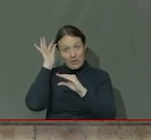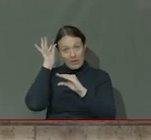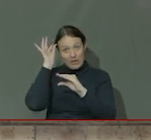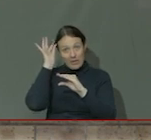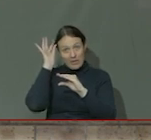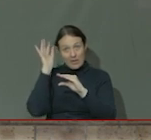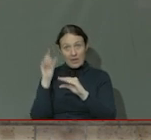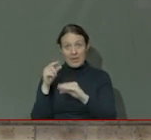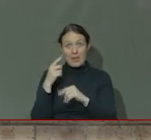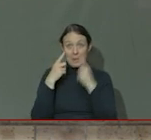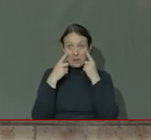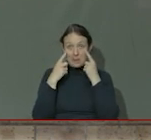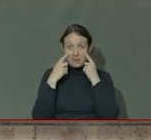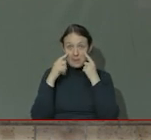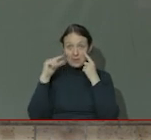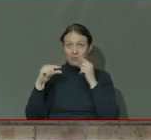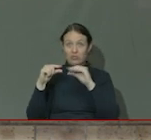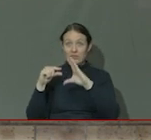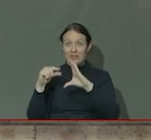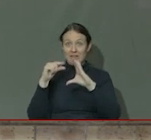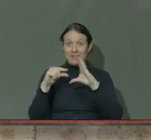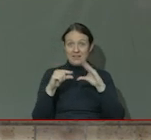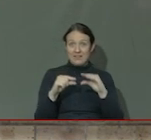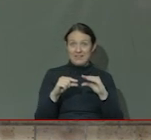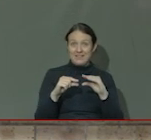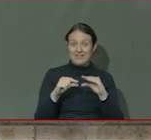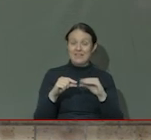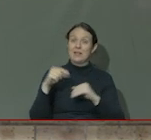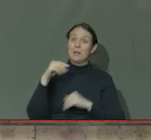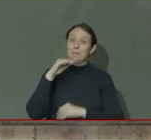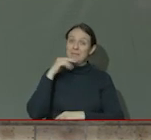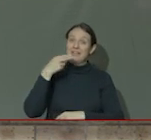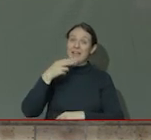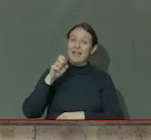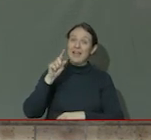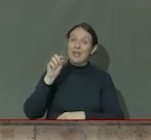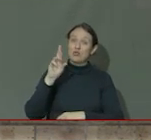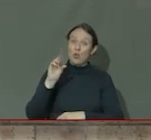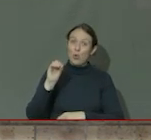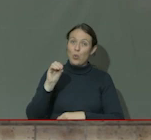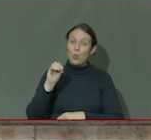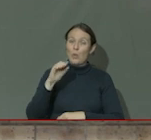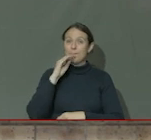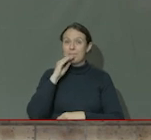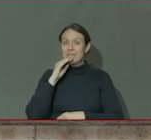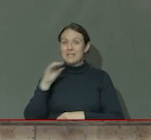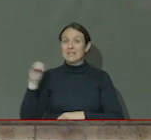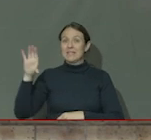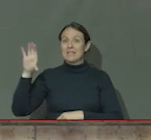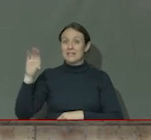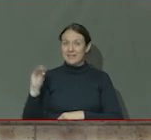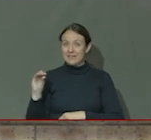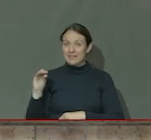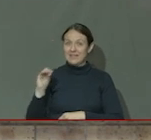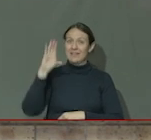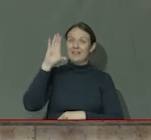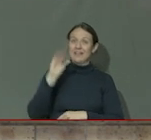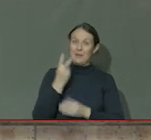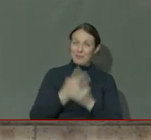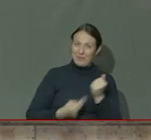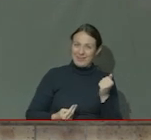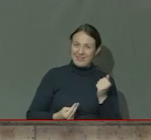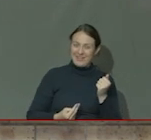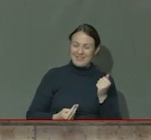eye color. It's heterozygous, isn't it? Hetero means capital small. And they say